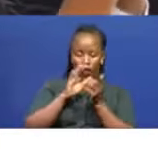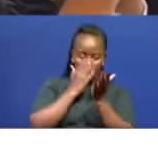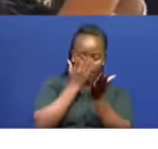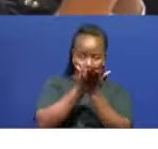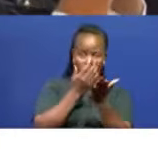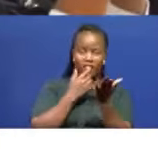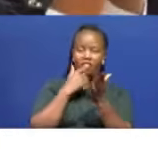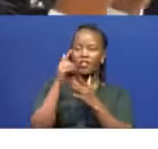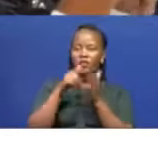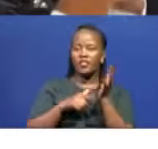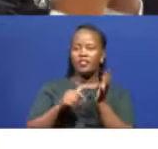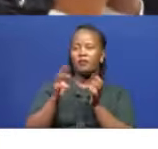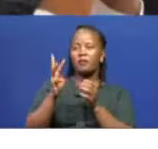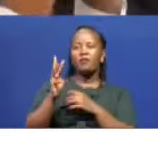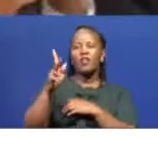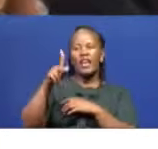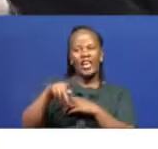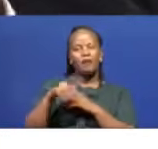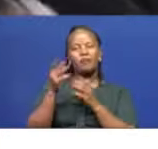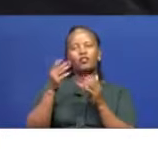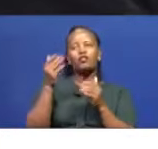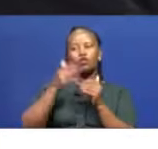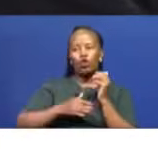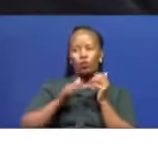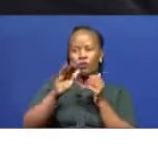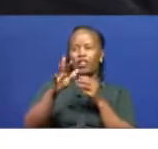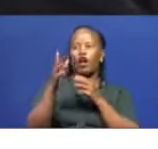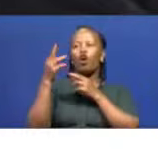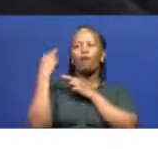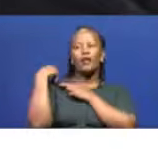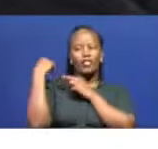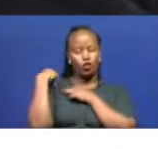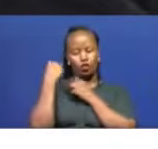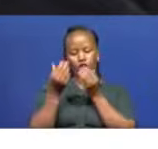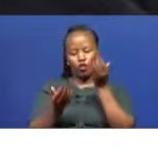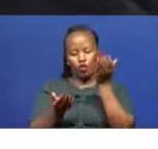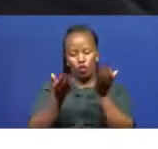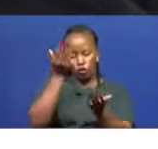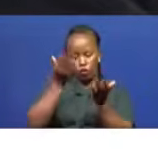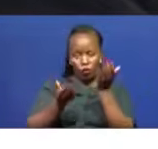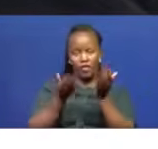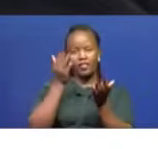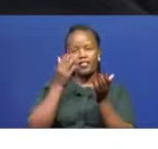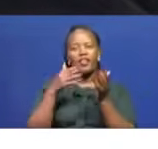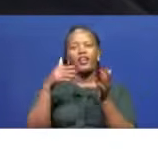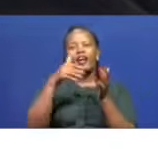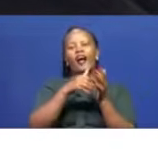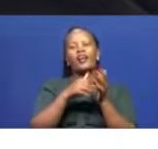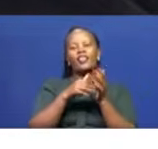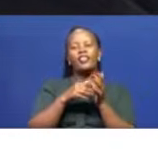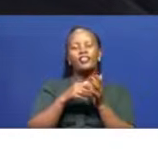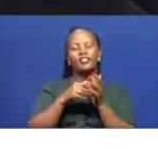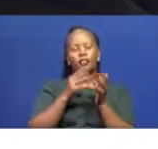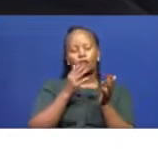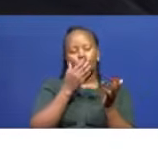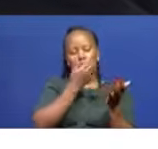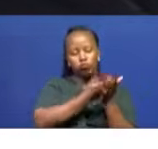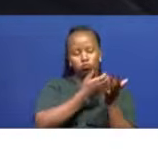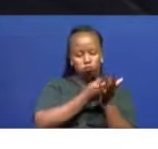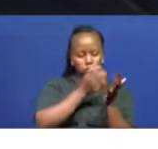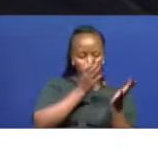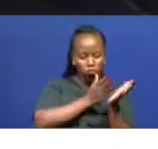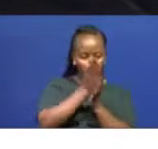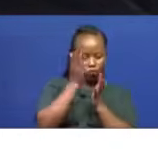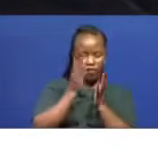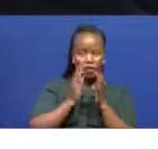MPs abdicated their obligation to weigh the grounds against the intermediate standard of proof set